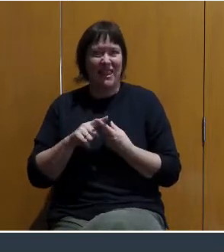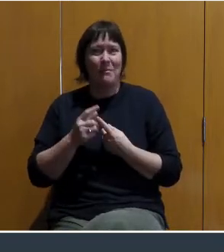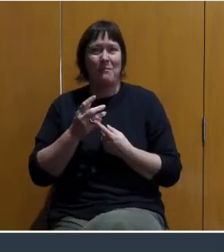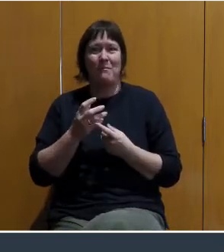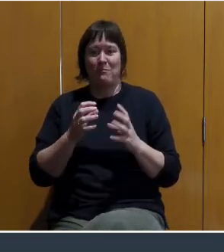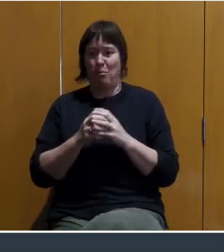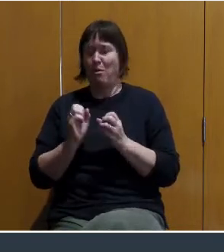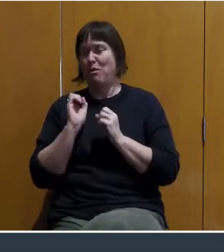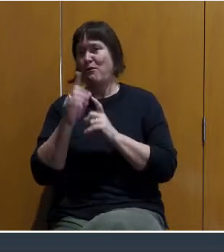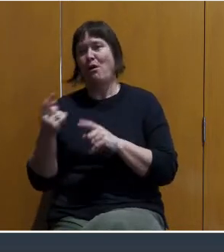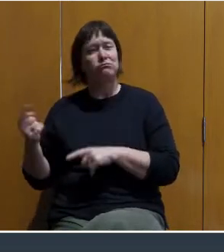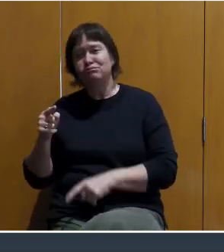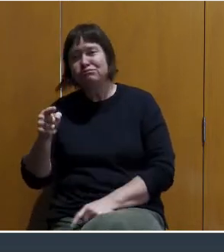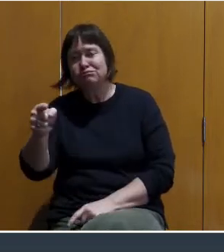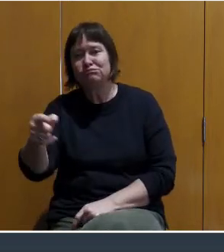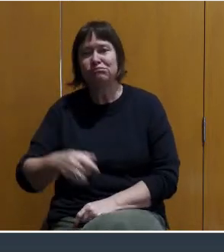I'm